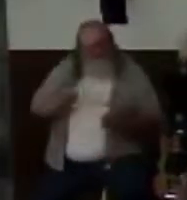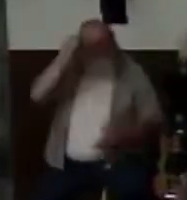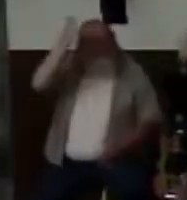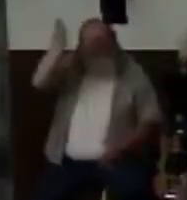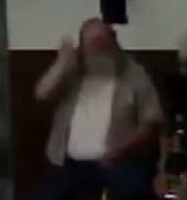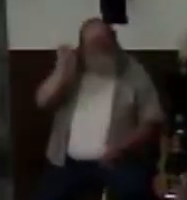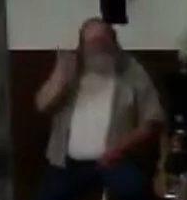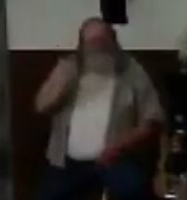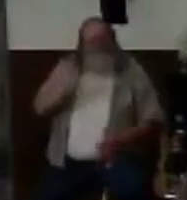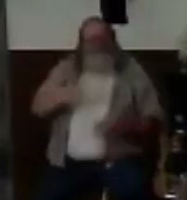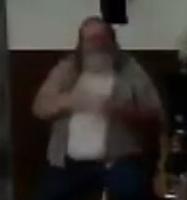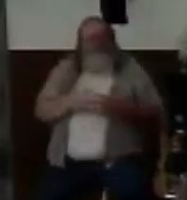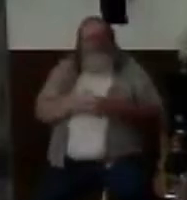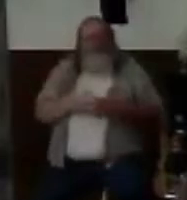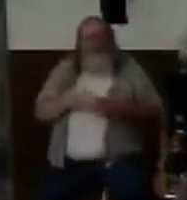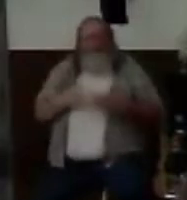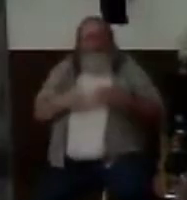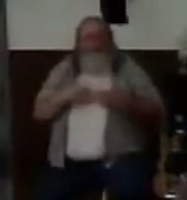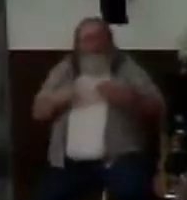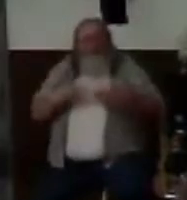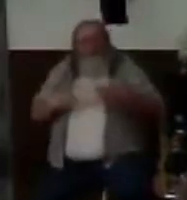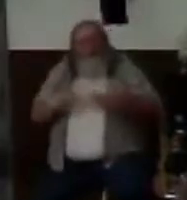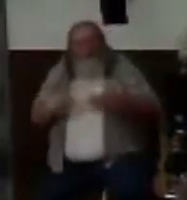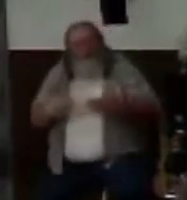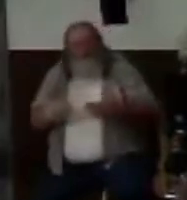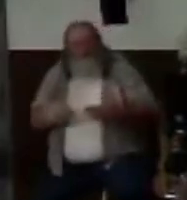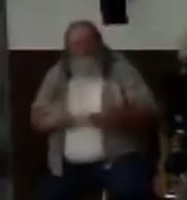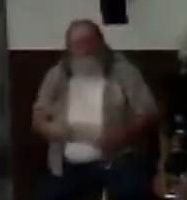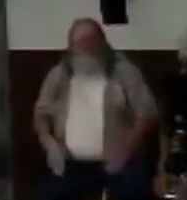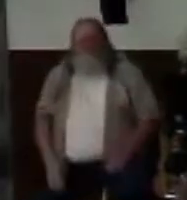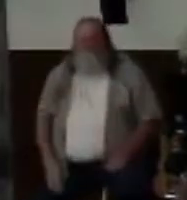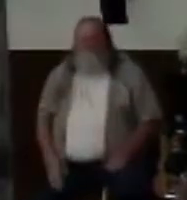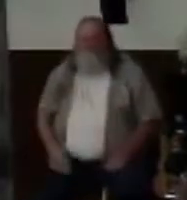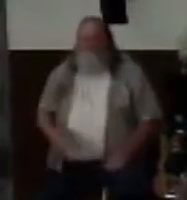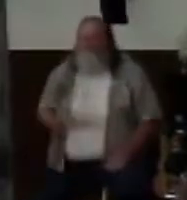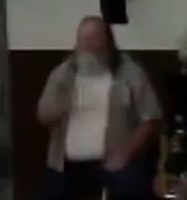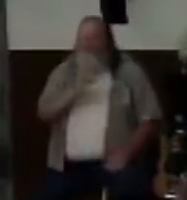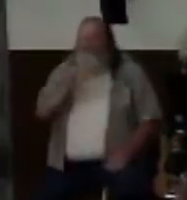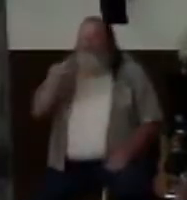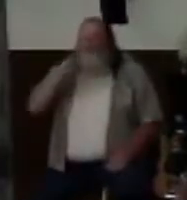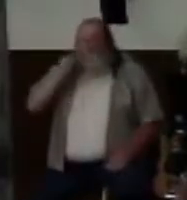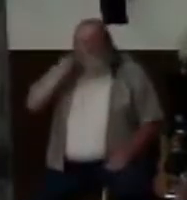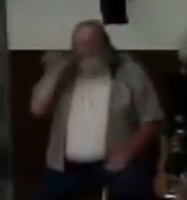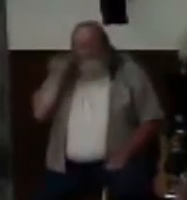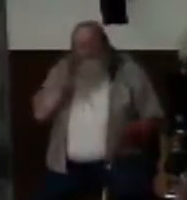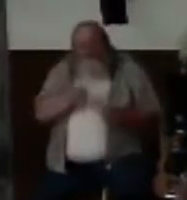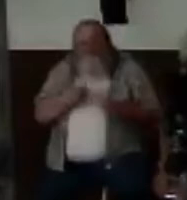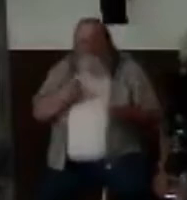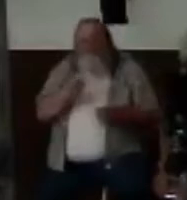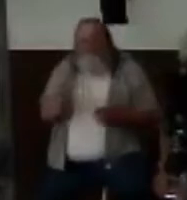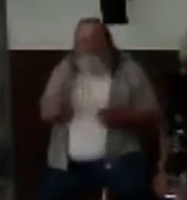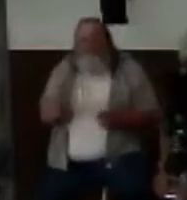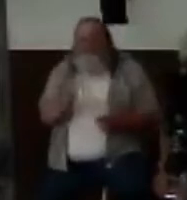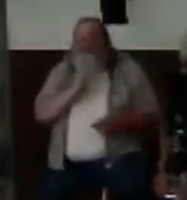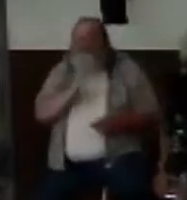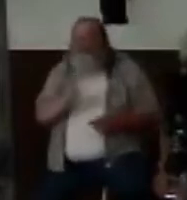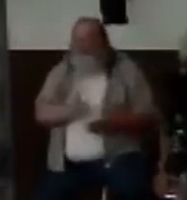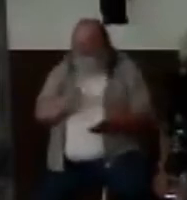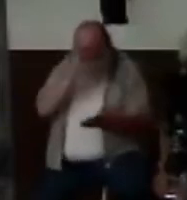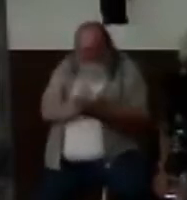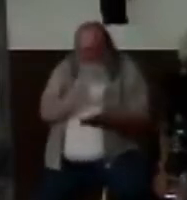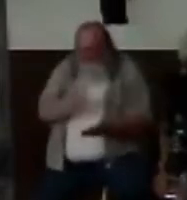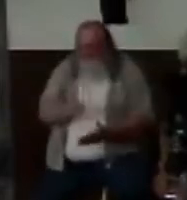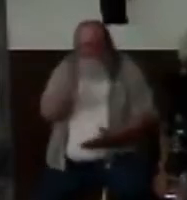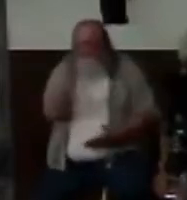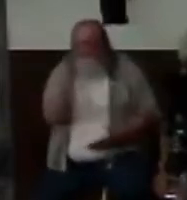But the joy from that doesn't stop there. We could come together and